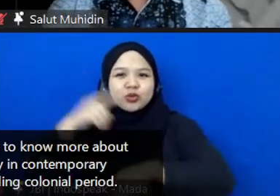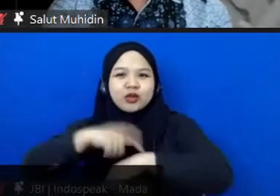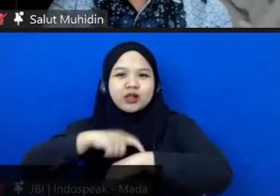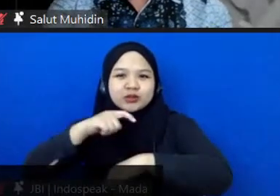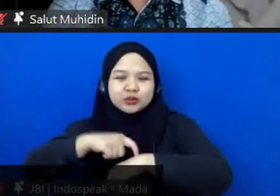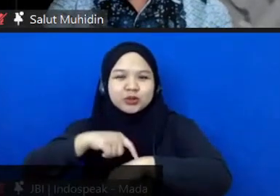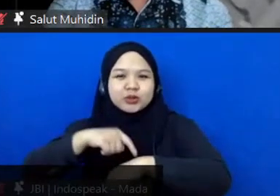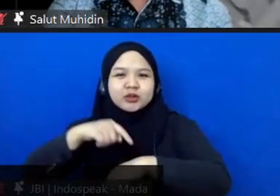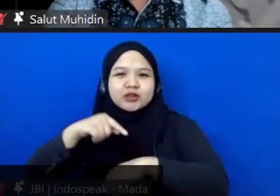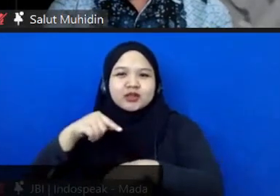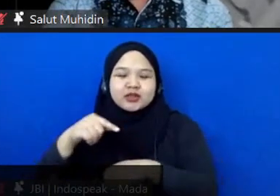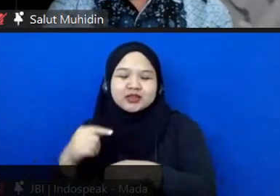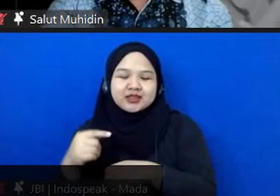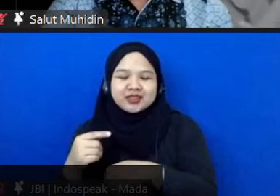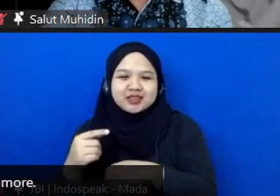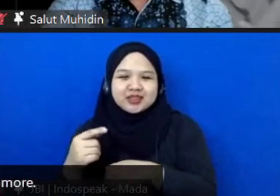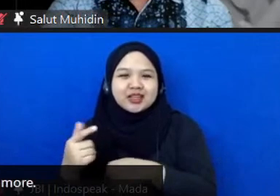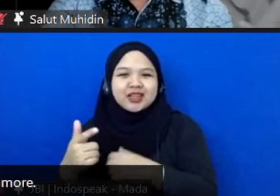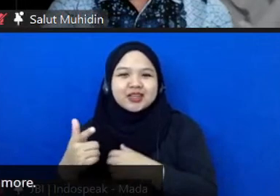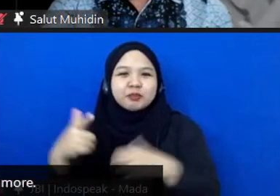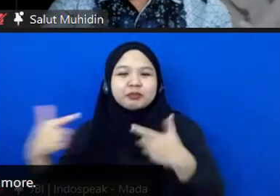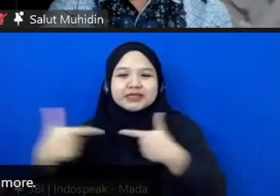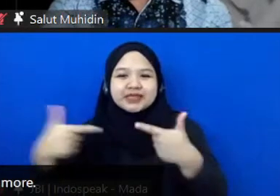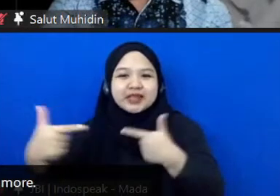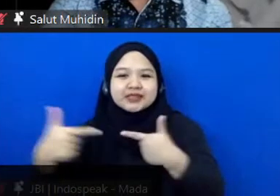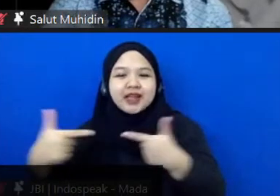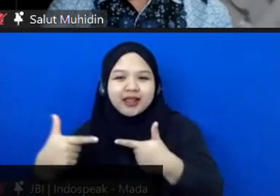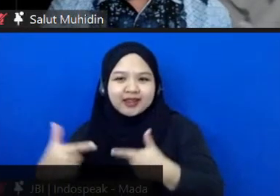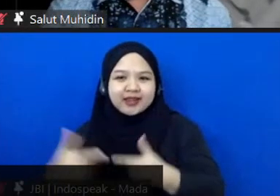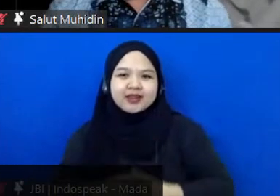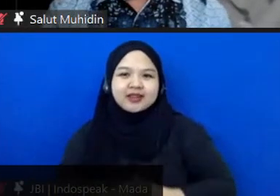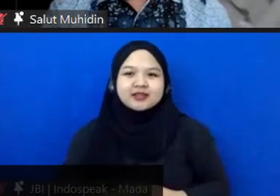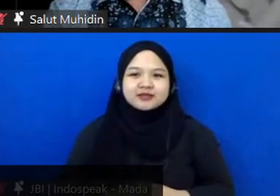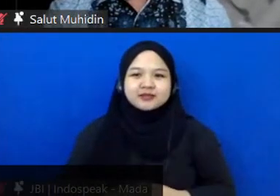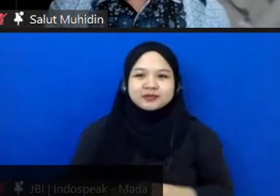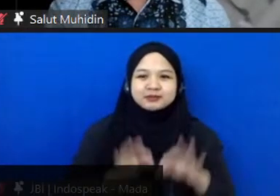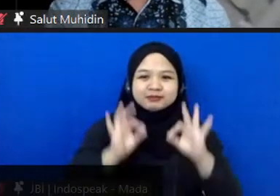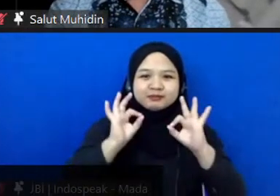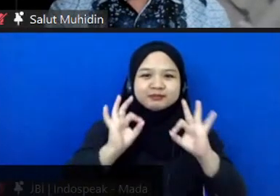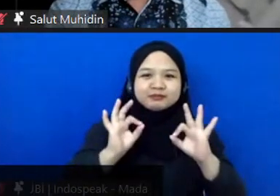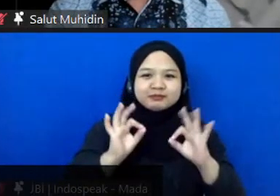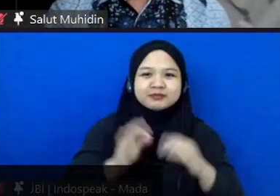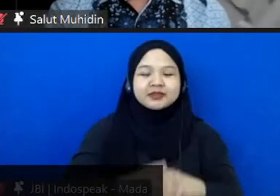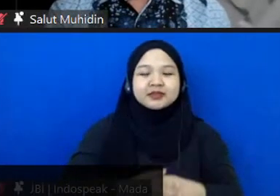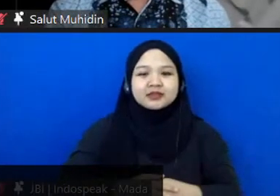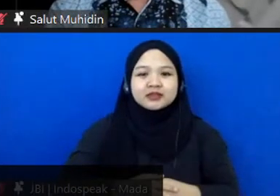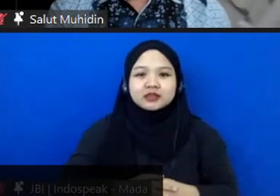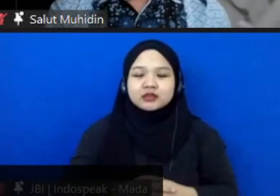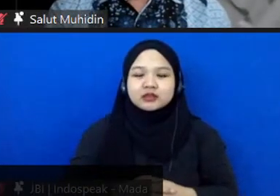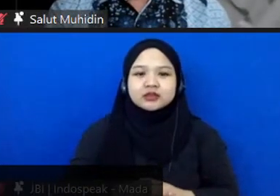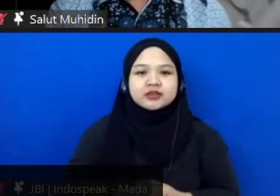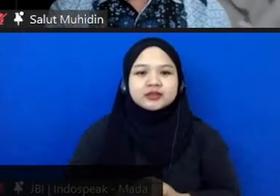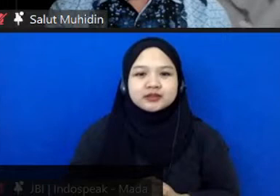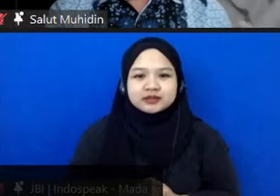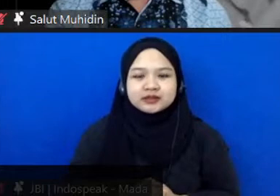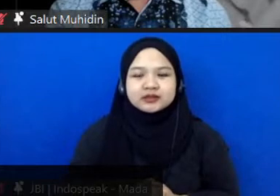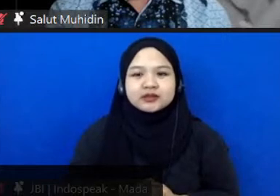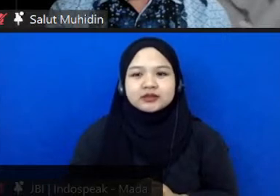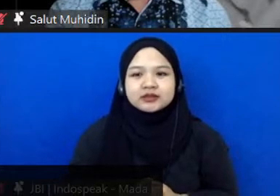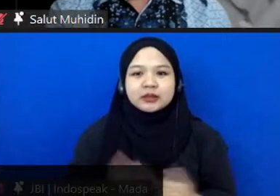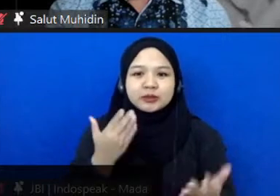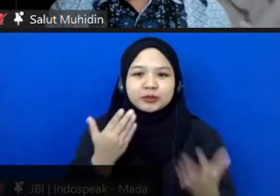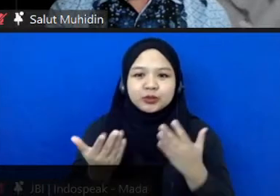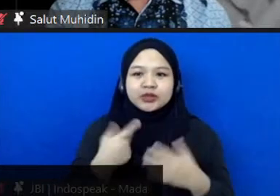could elaborate it a bit more. Thank you very much, Mbak Ruri and Vivek. Yep. Maybe we